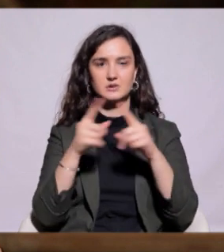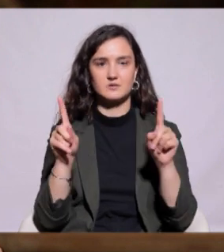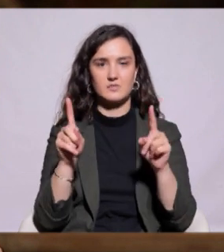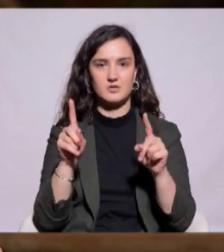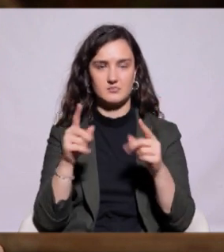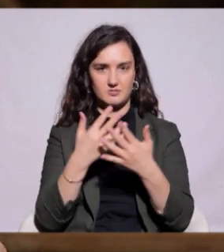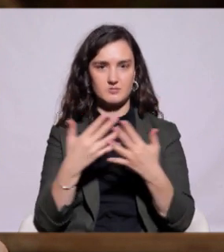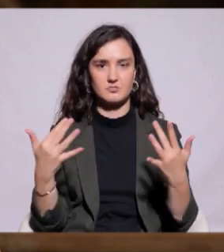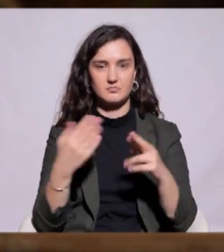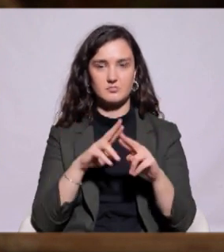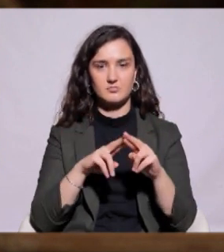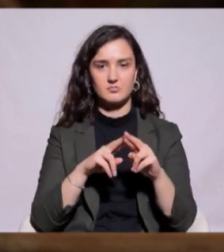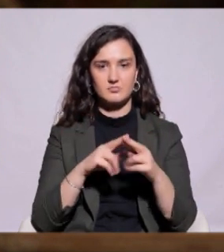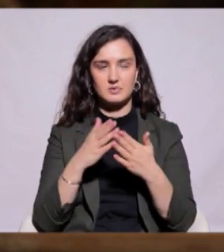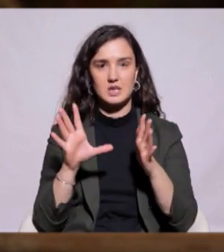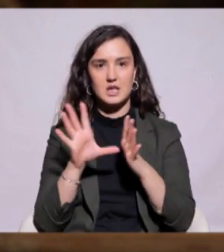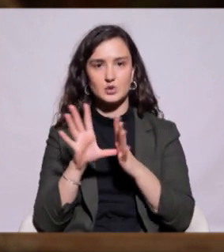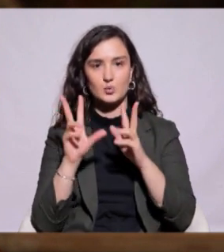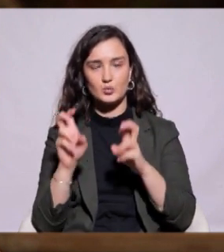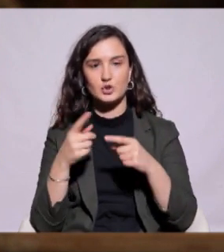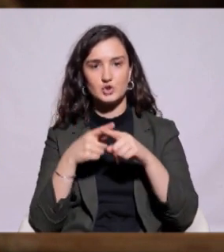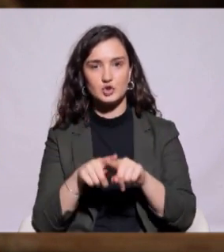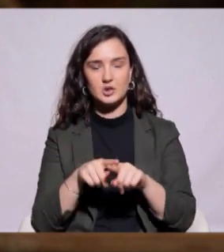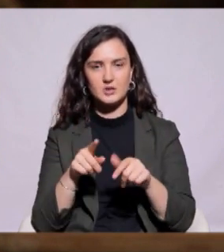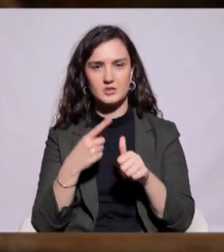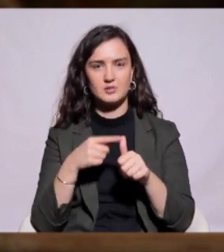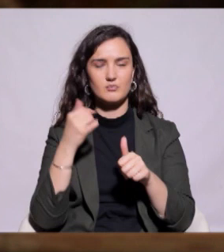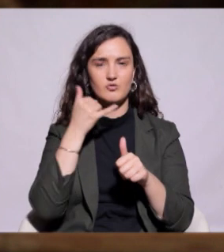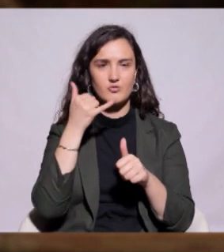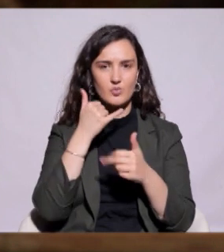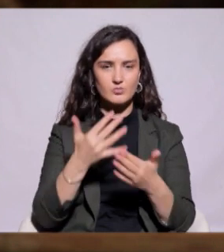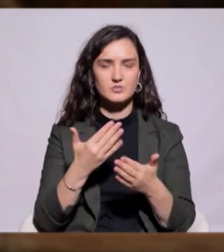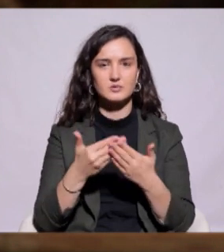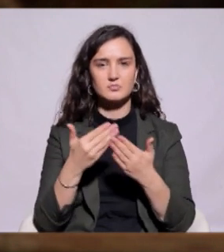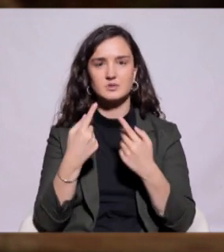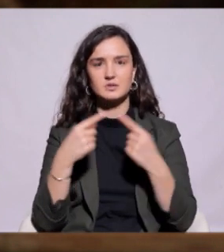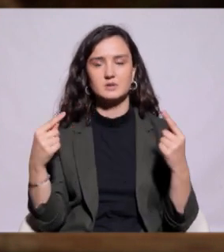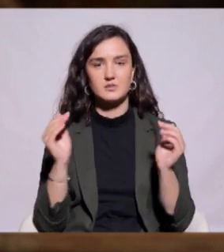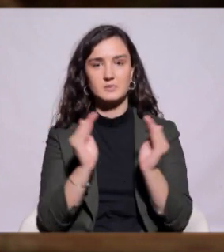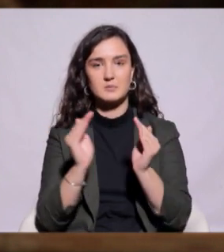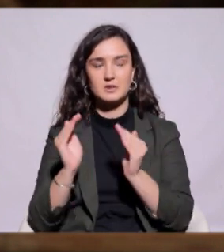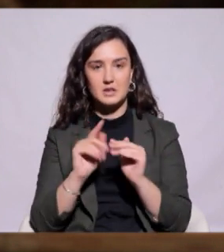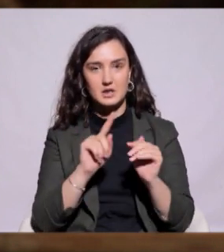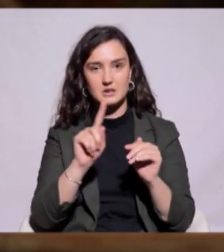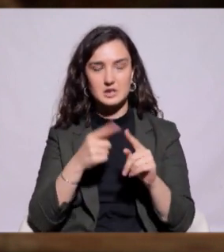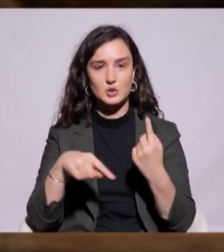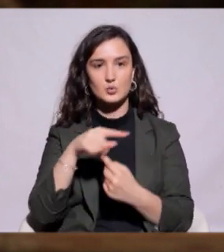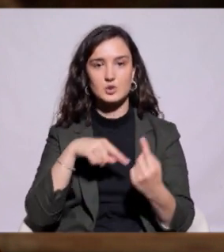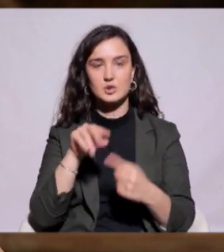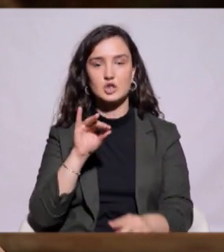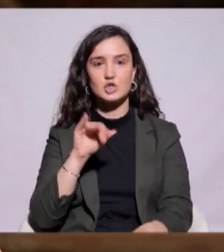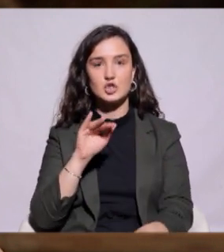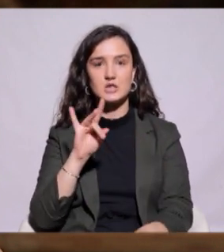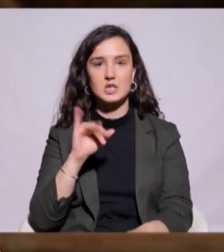of machinery. Unlike electrical engineers, which make phones and other small things, industrial